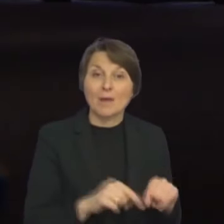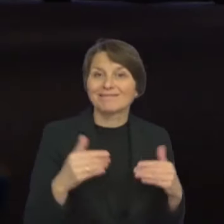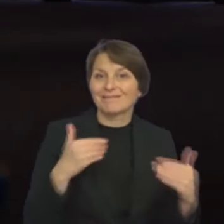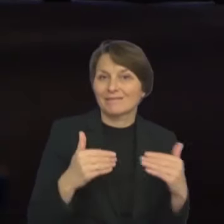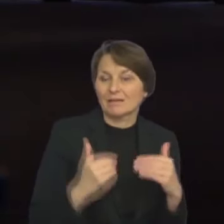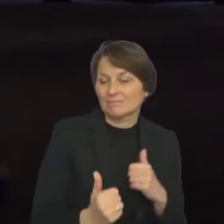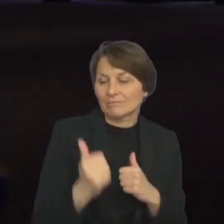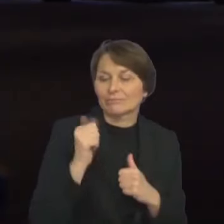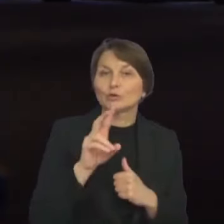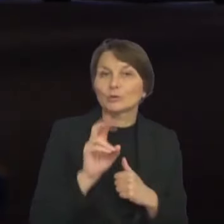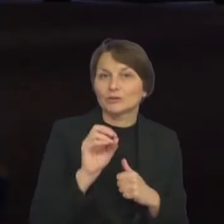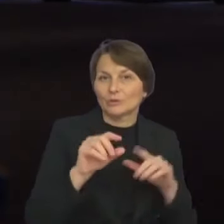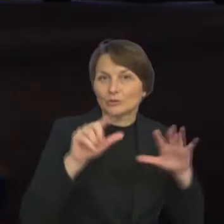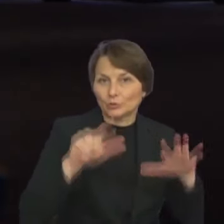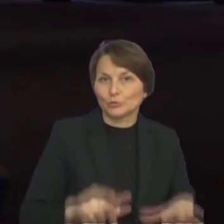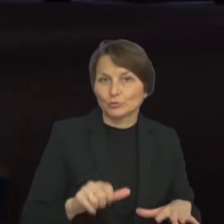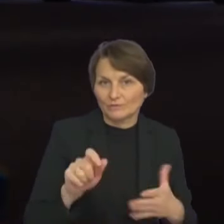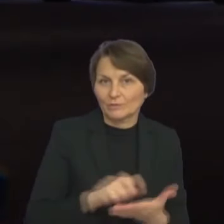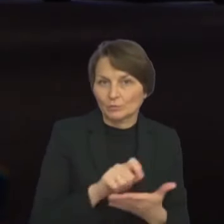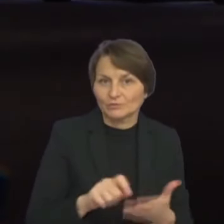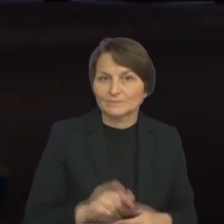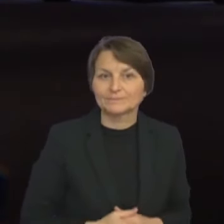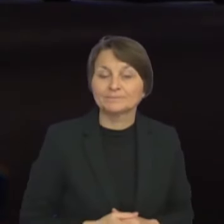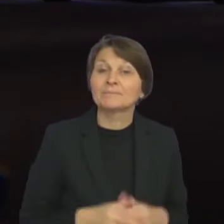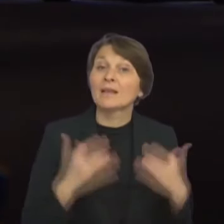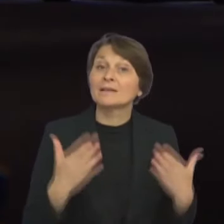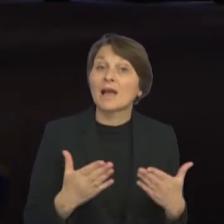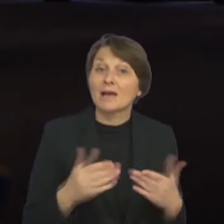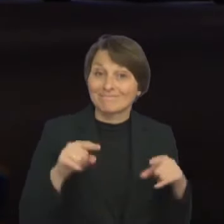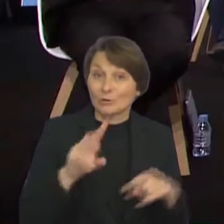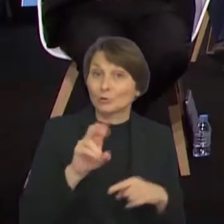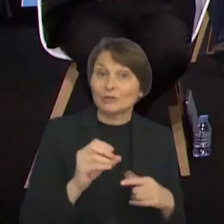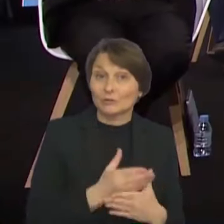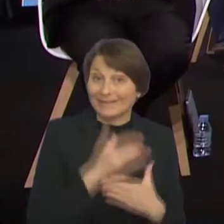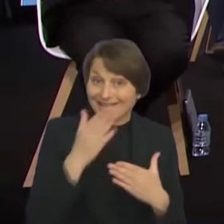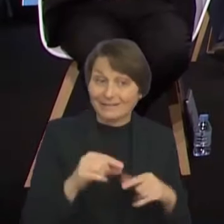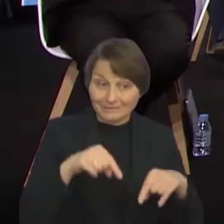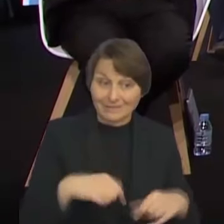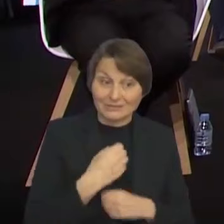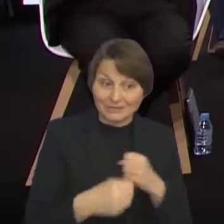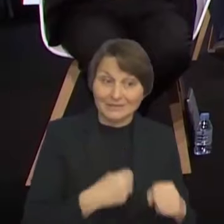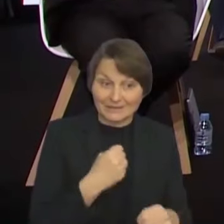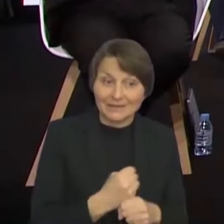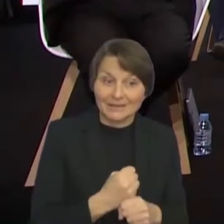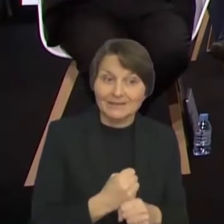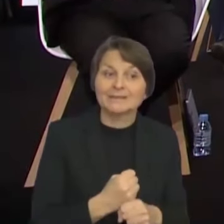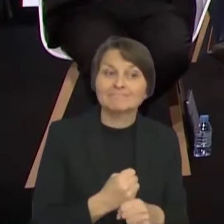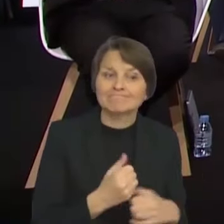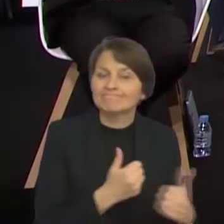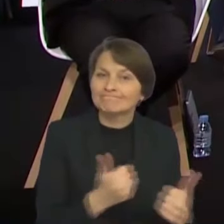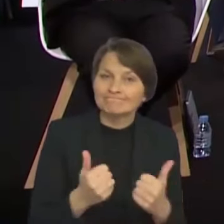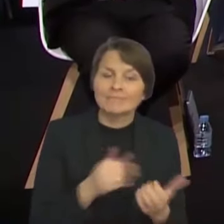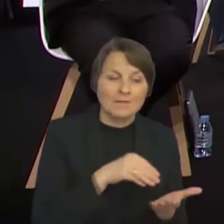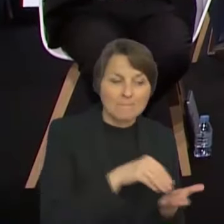2020. I'd like to end the year 2020 with the elements of compensation paid to the members of the Board of